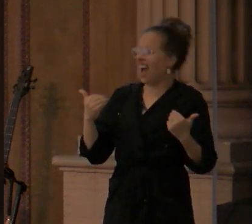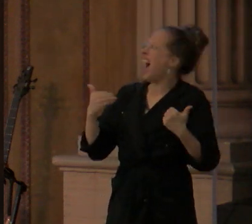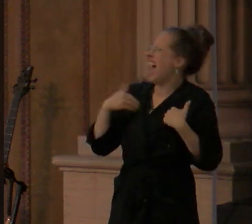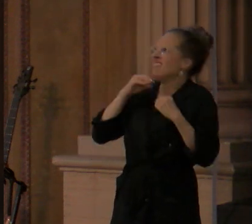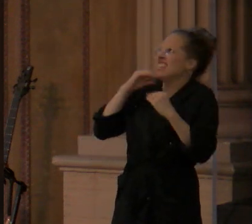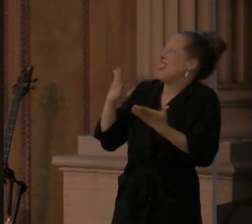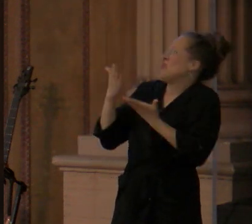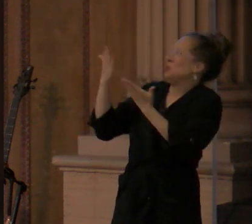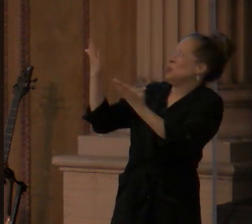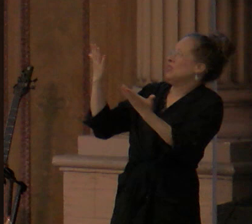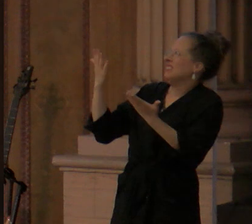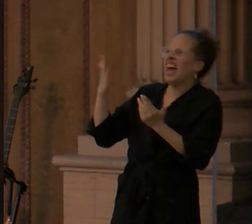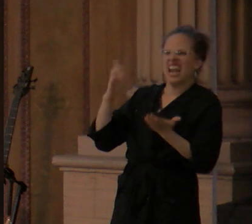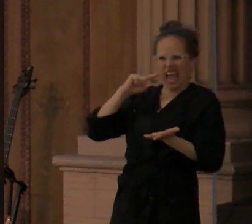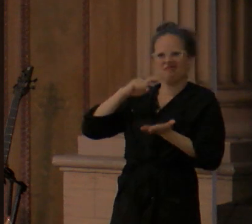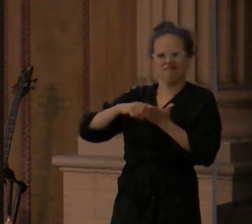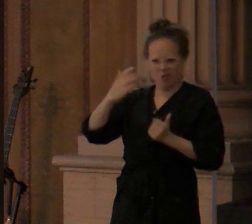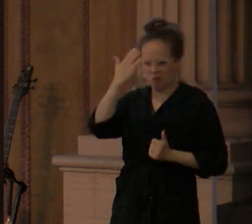knowing it.